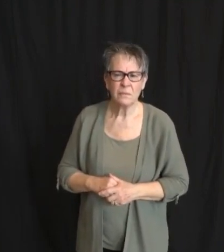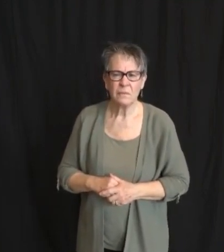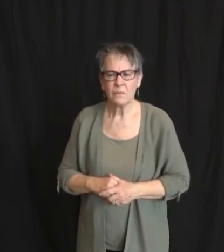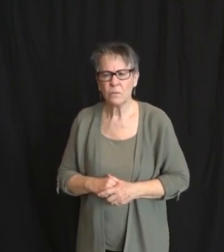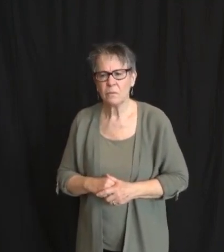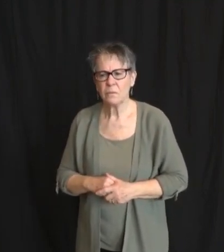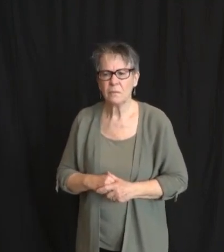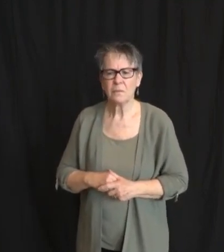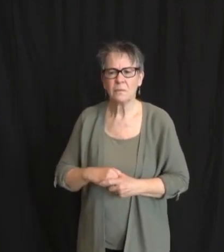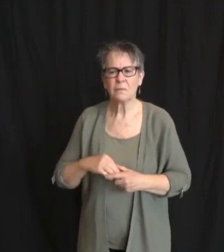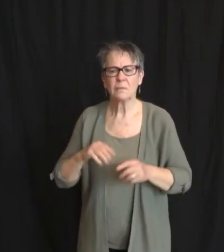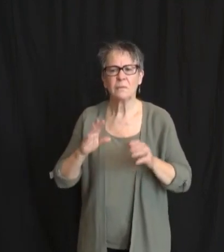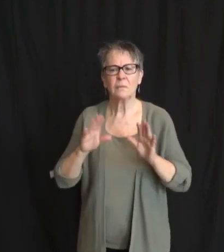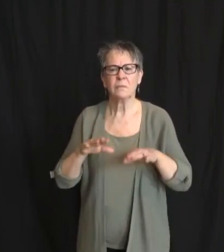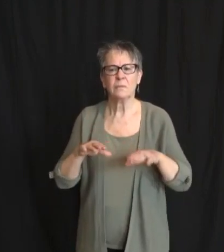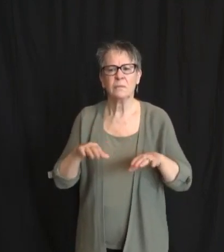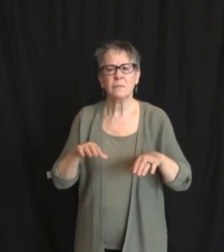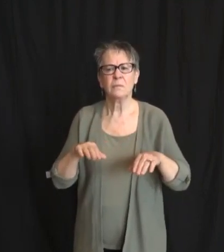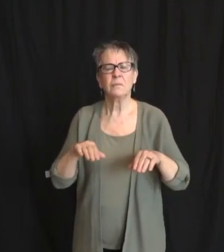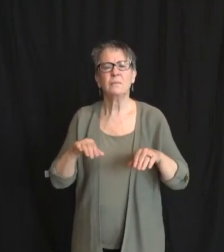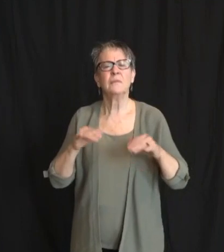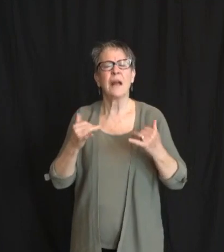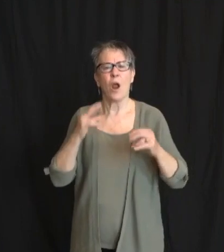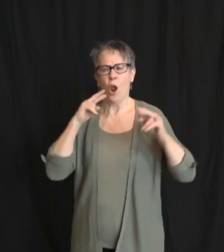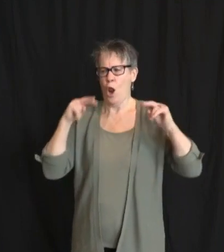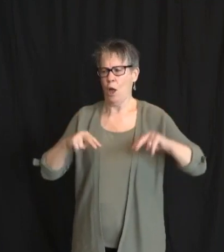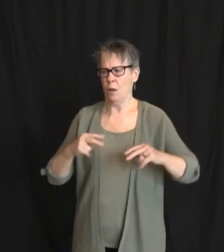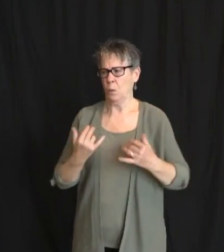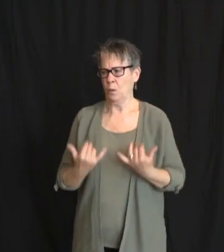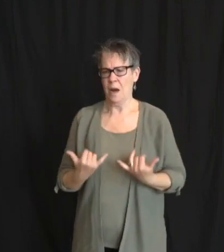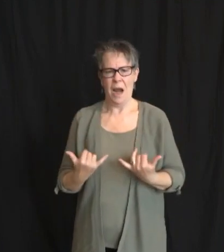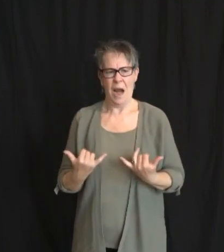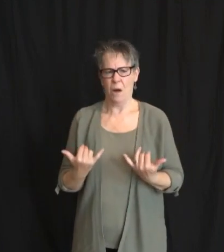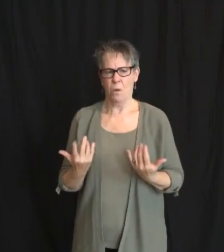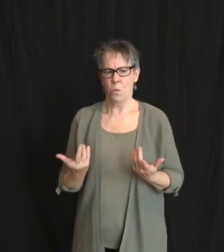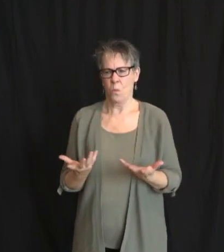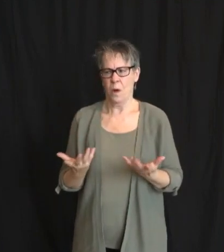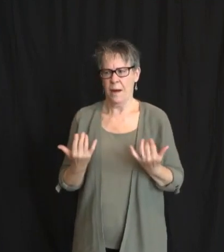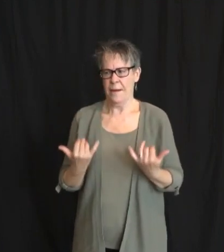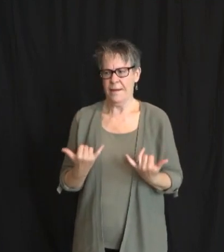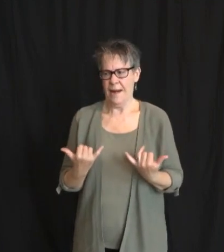life play out, and that's sort of the difference of the regimes here. I suspect we're going to